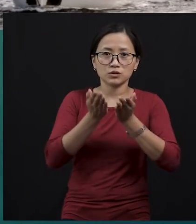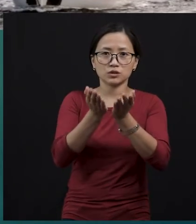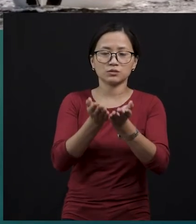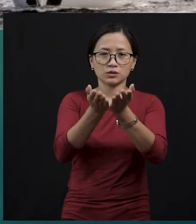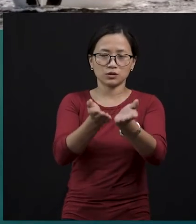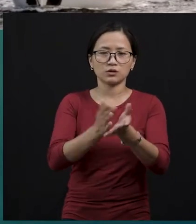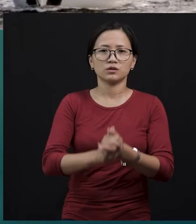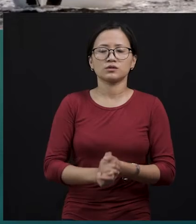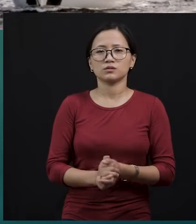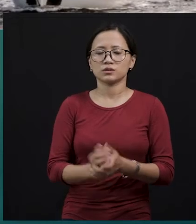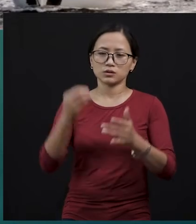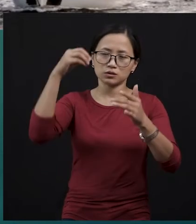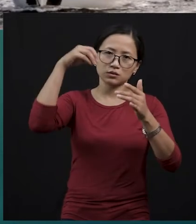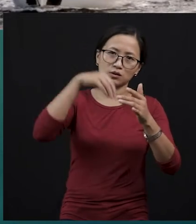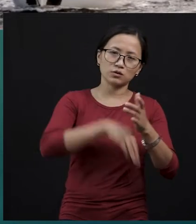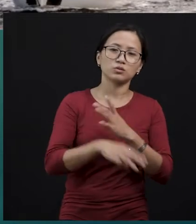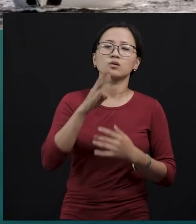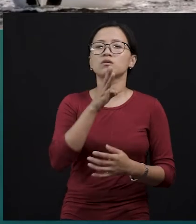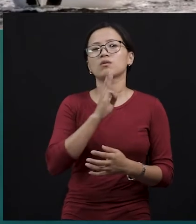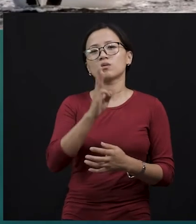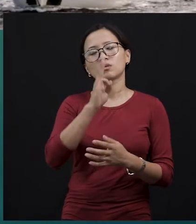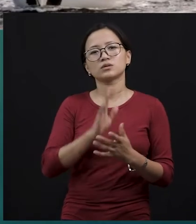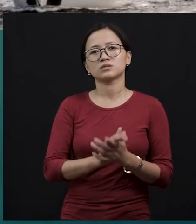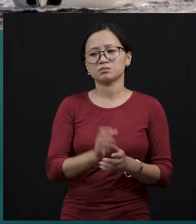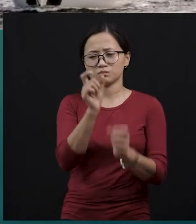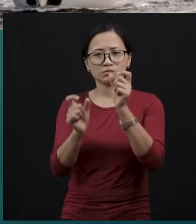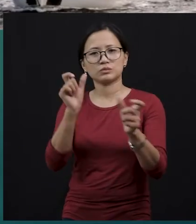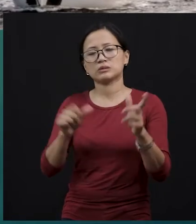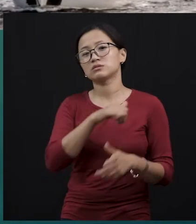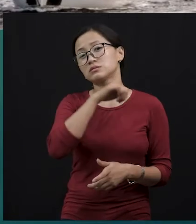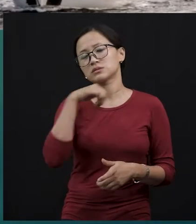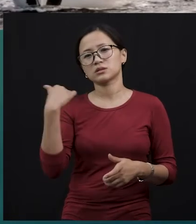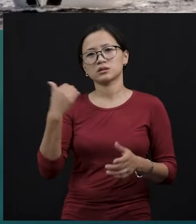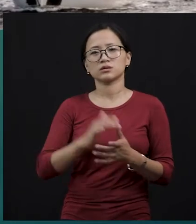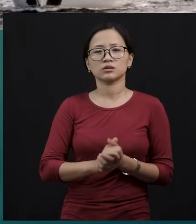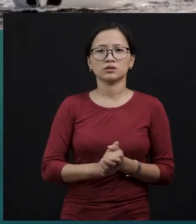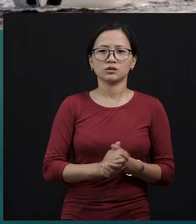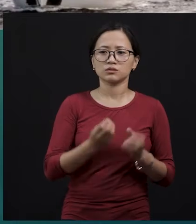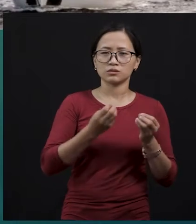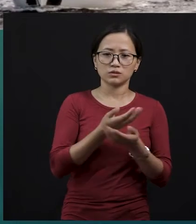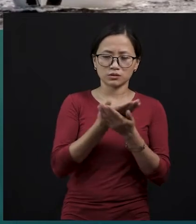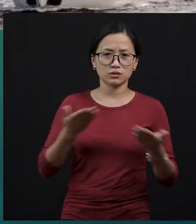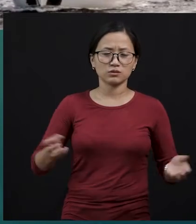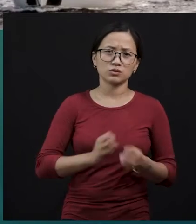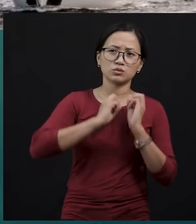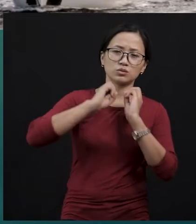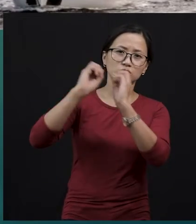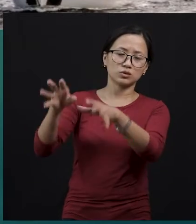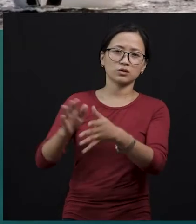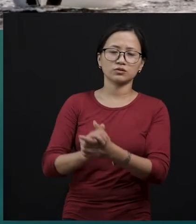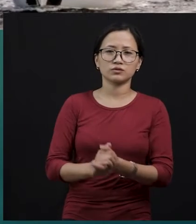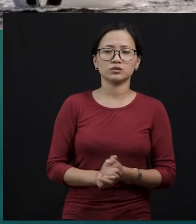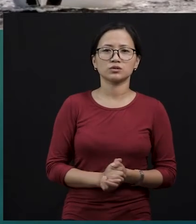water. Everything got destroyed. People are dying. There are things thrown out of the ship, thinking